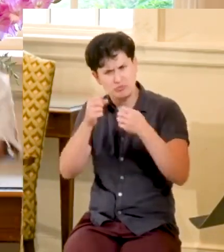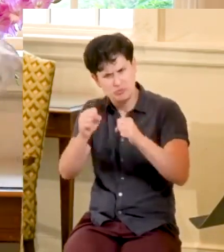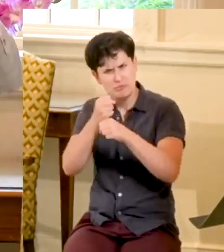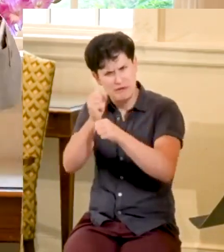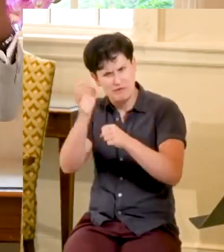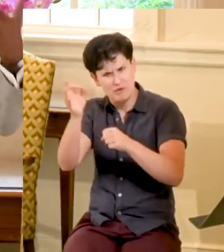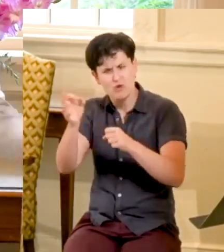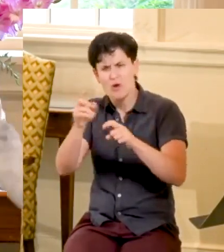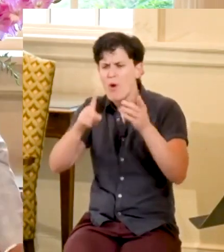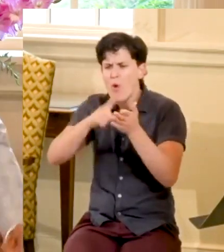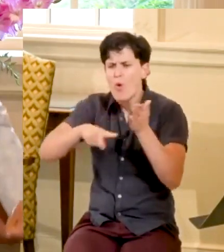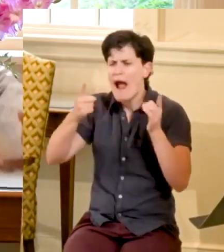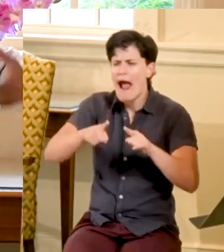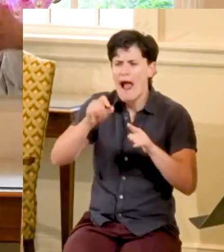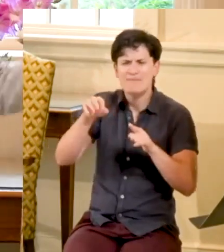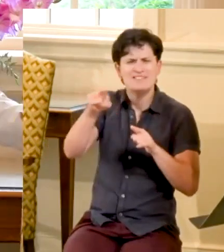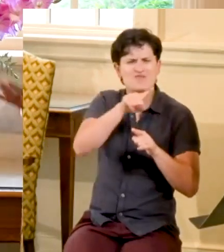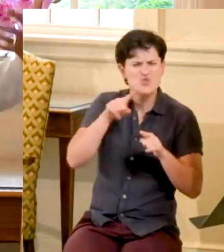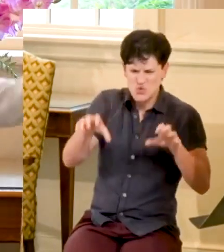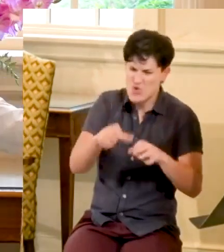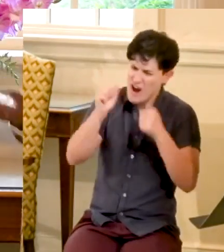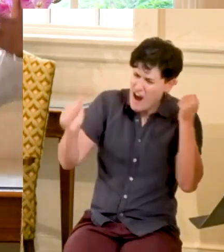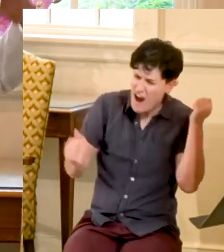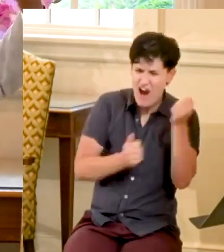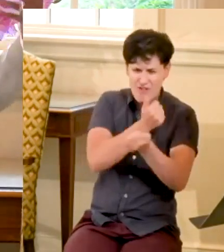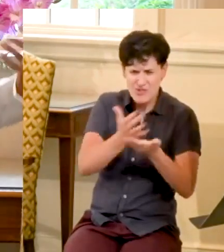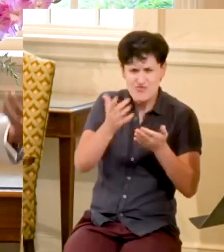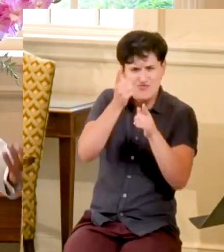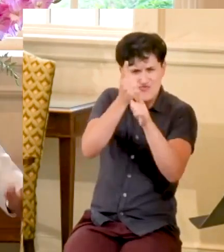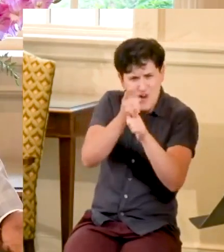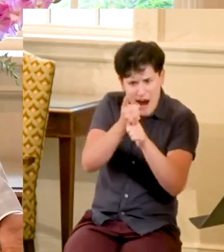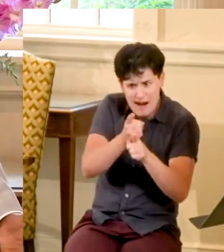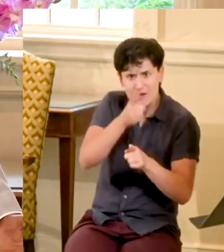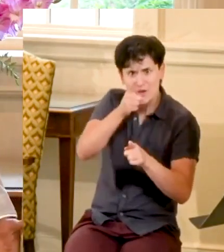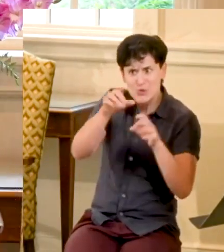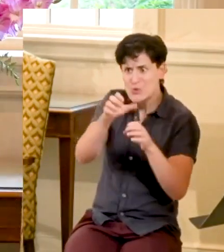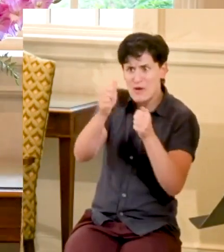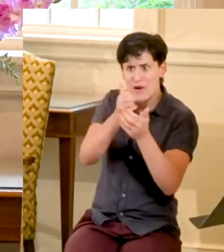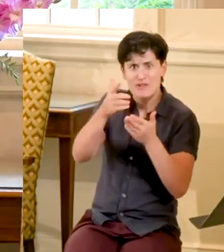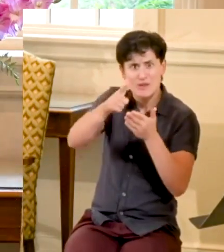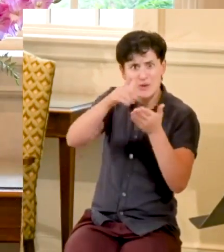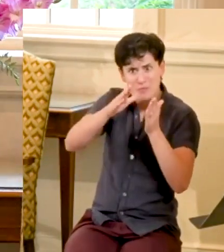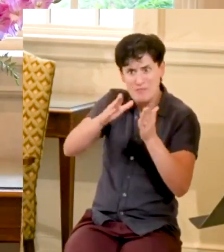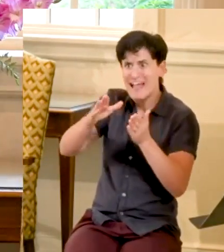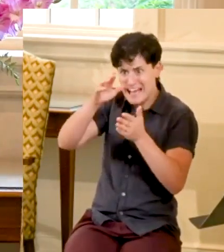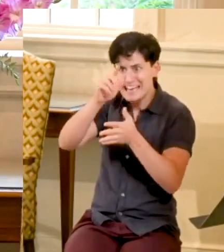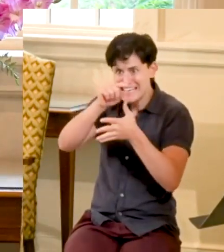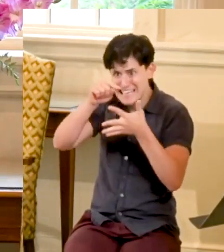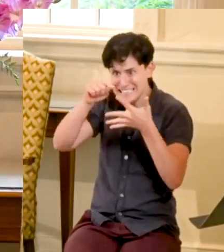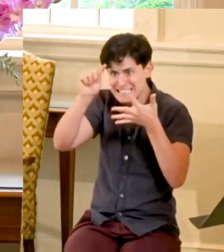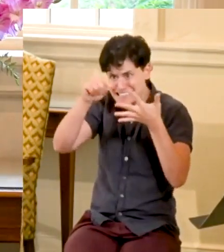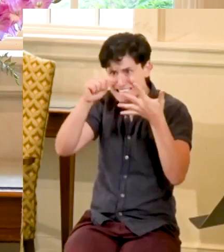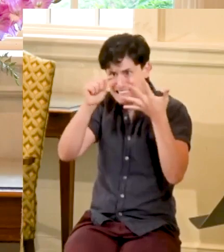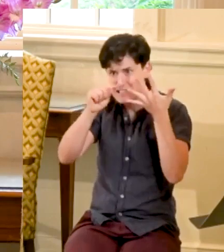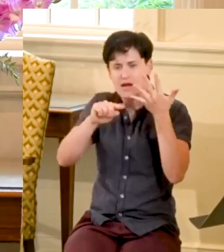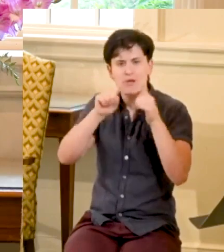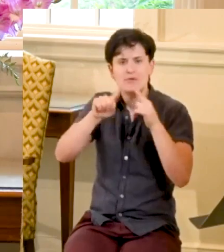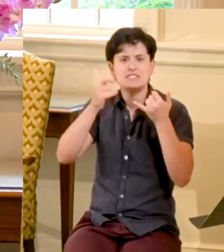right, everything you planned, and it still falls apart? When someone